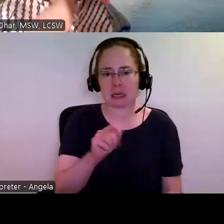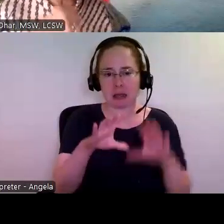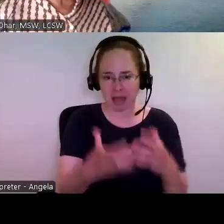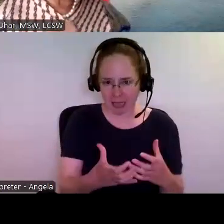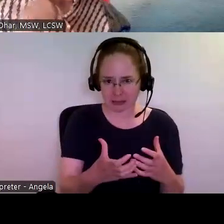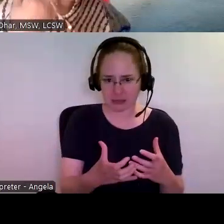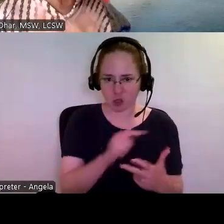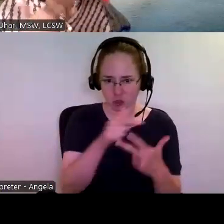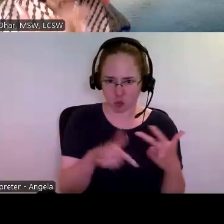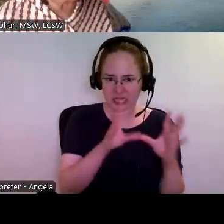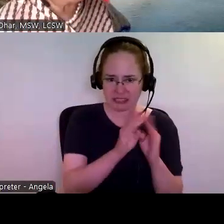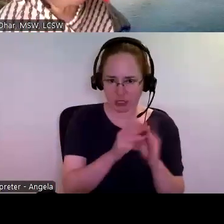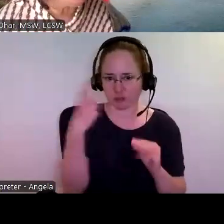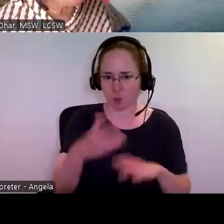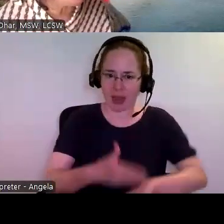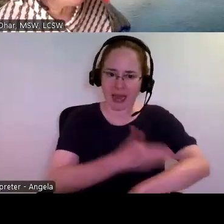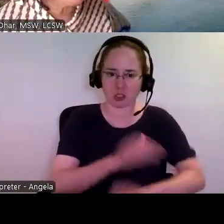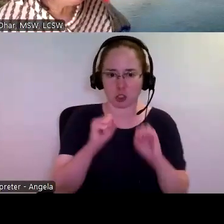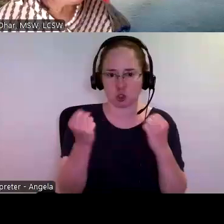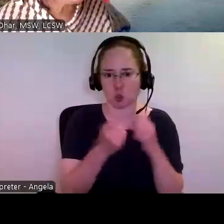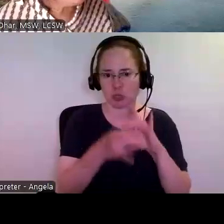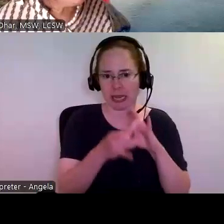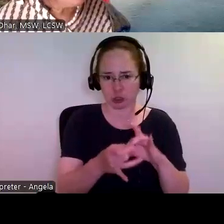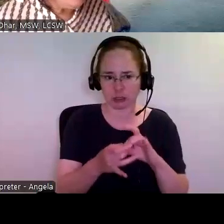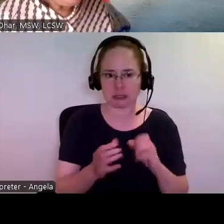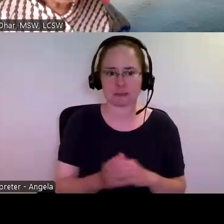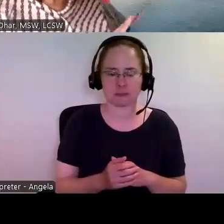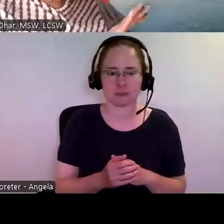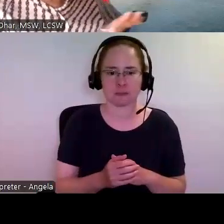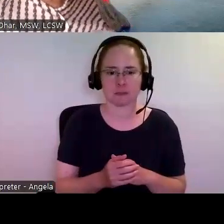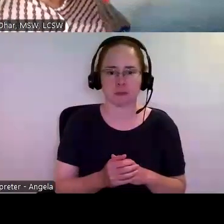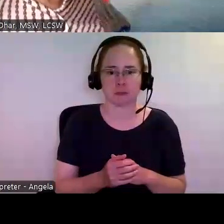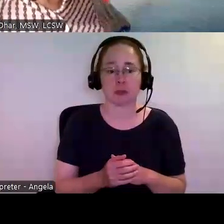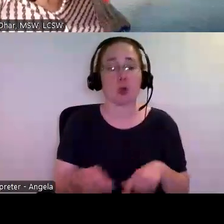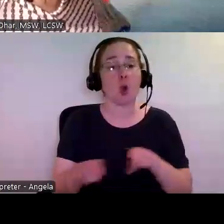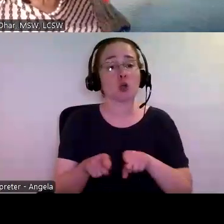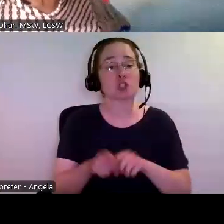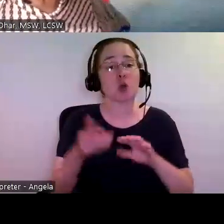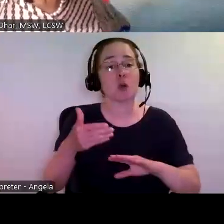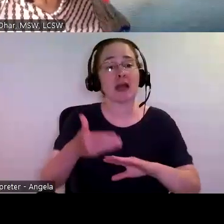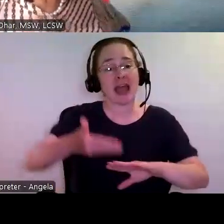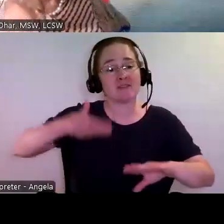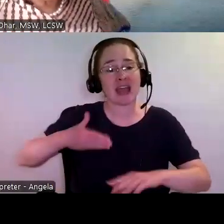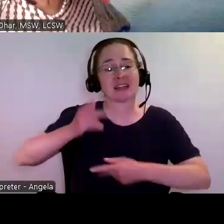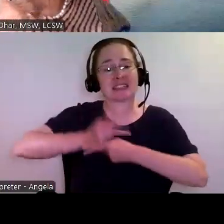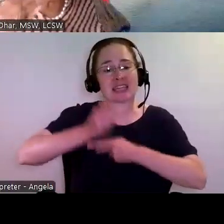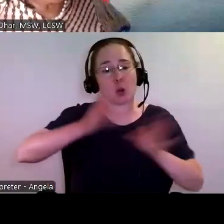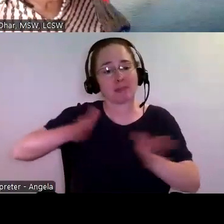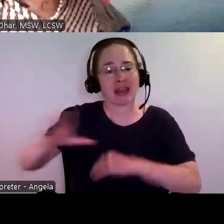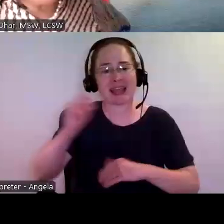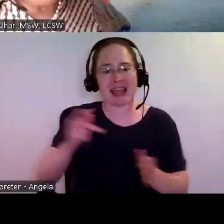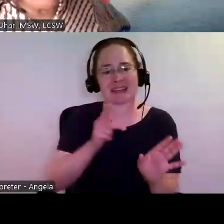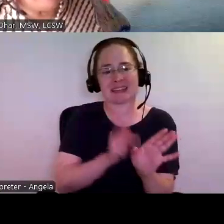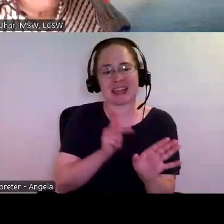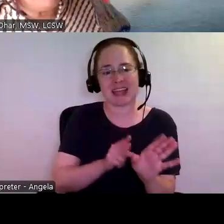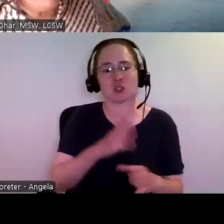class for enhancing your social connections. And we are doing advanced care planning and psychiatric